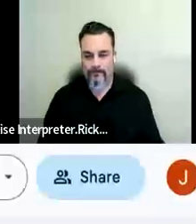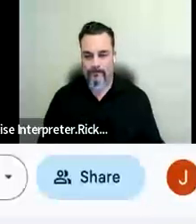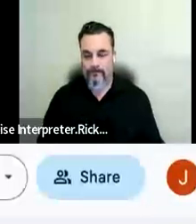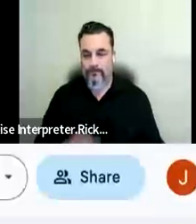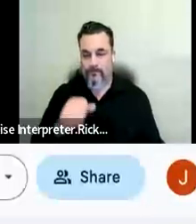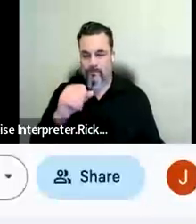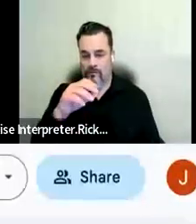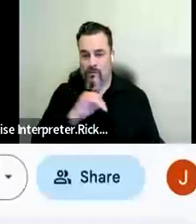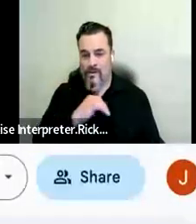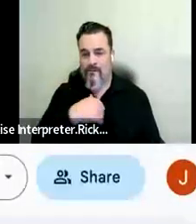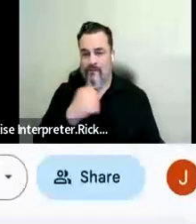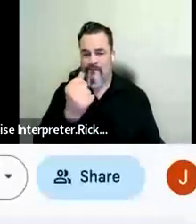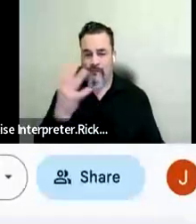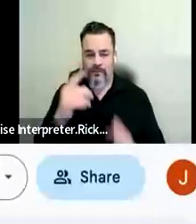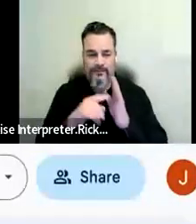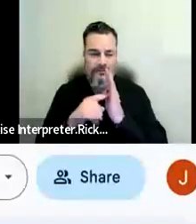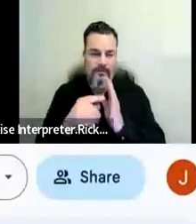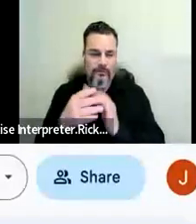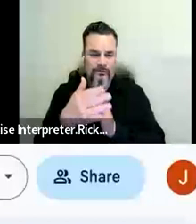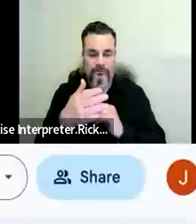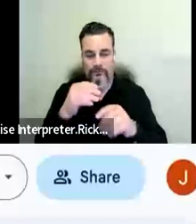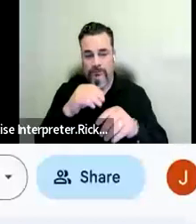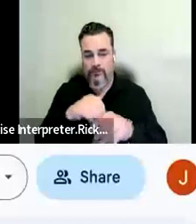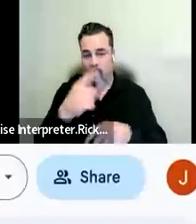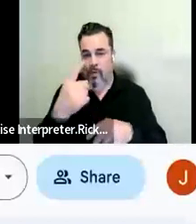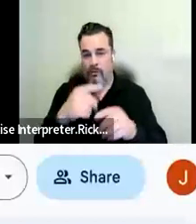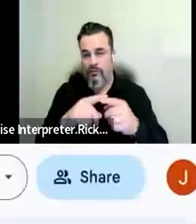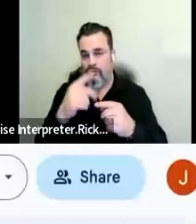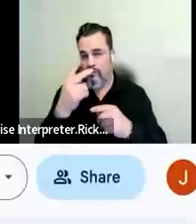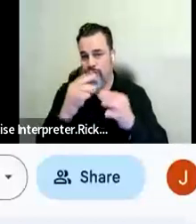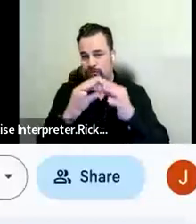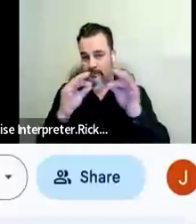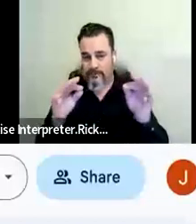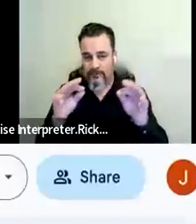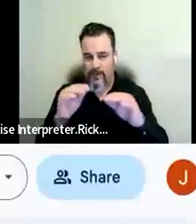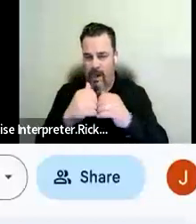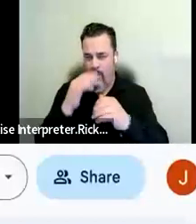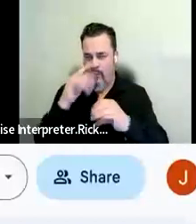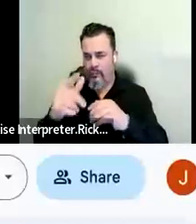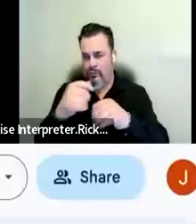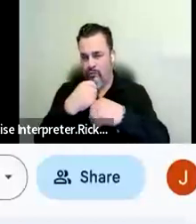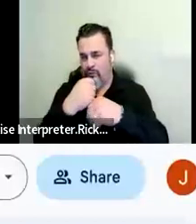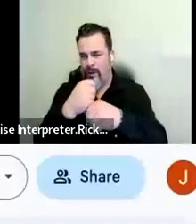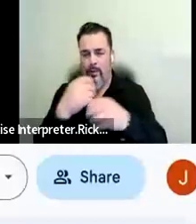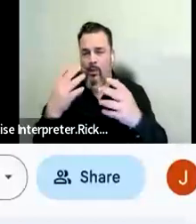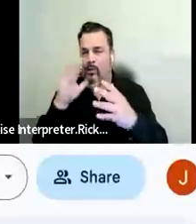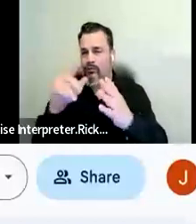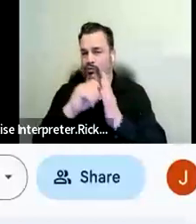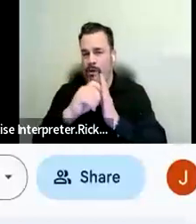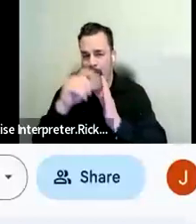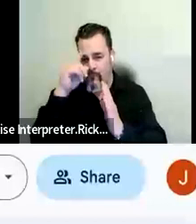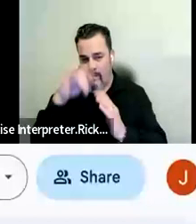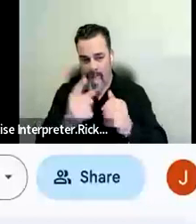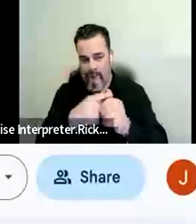So I have a couple of examples. So in 1 to 2 sentences, how would you create, or what would you write for the